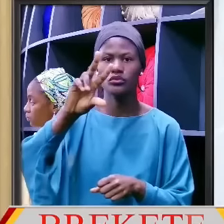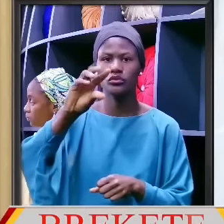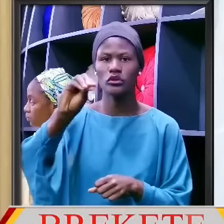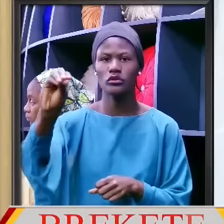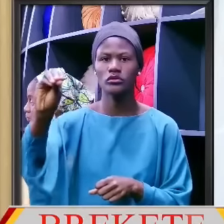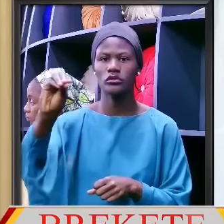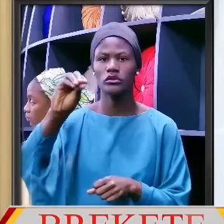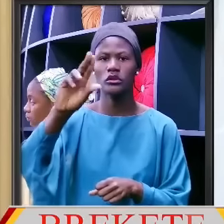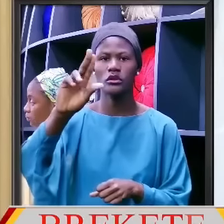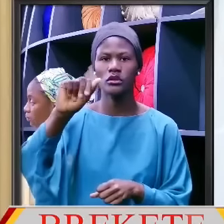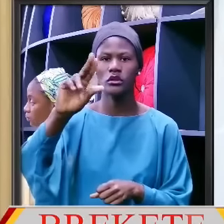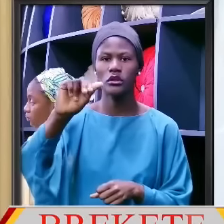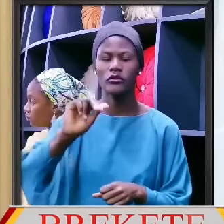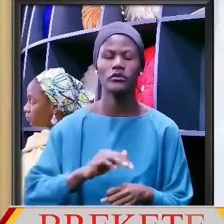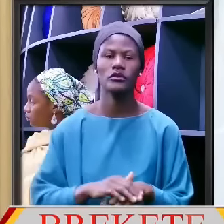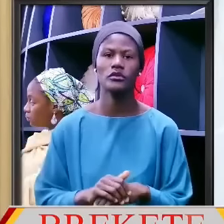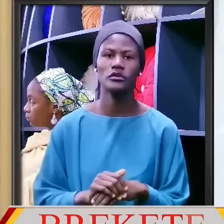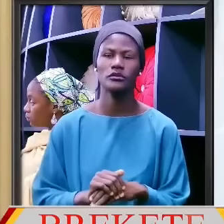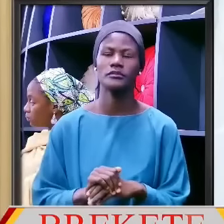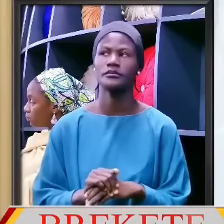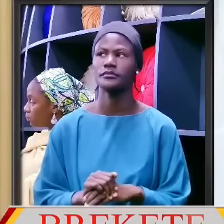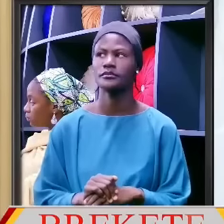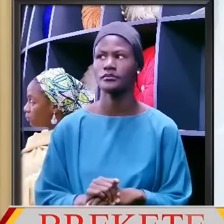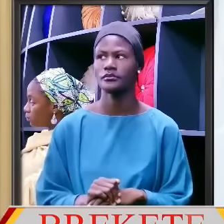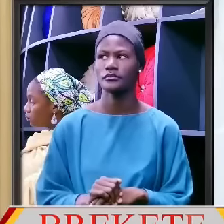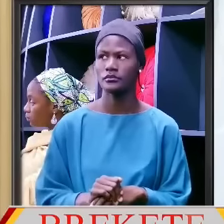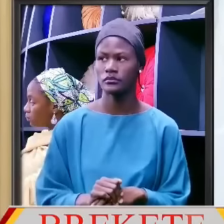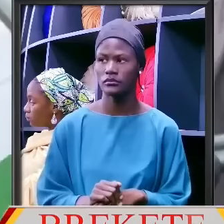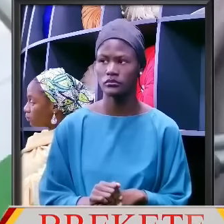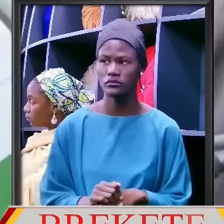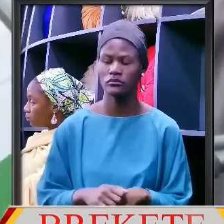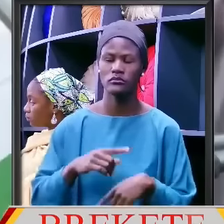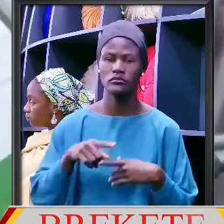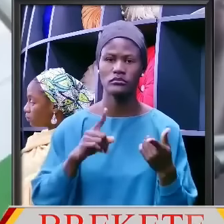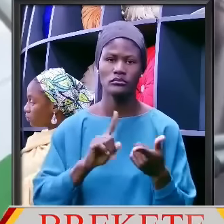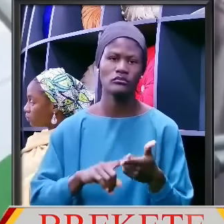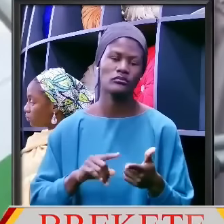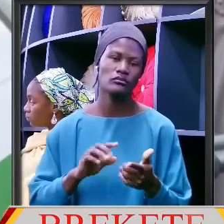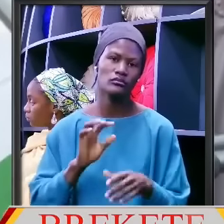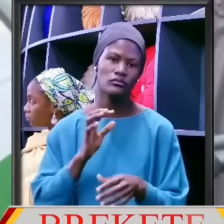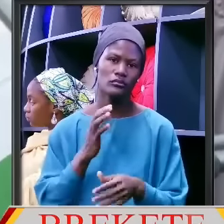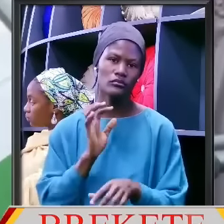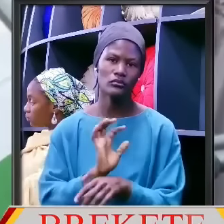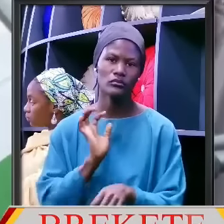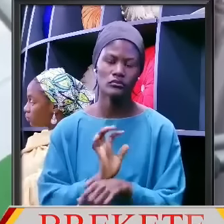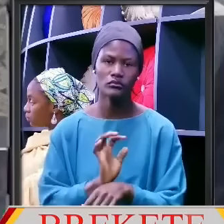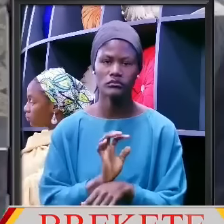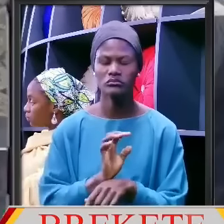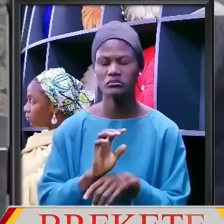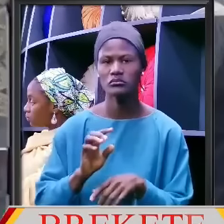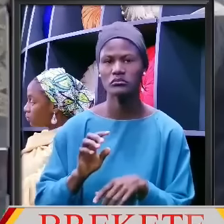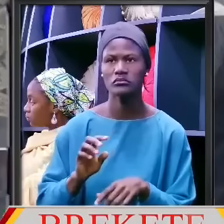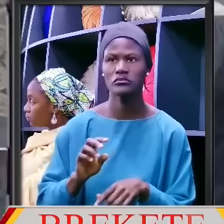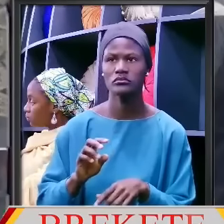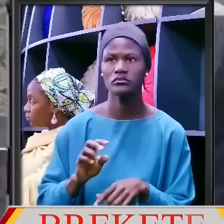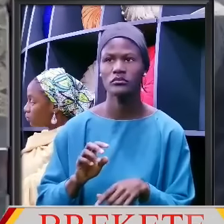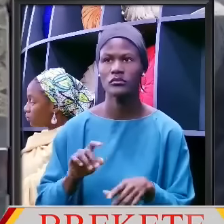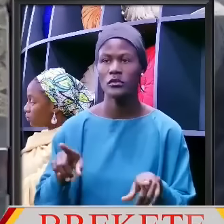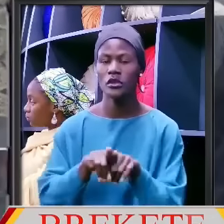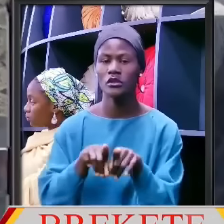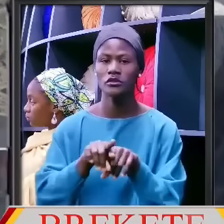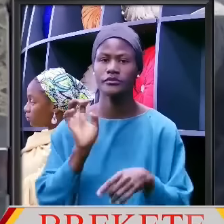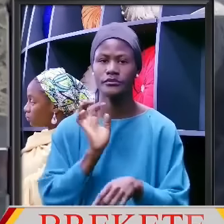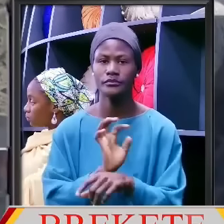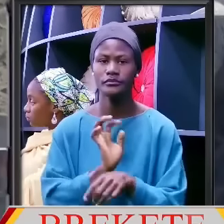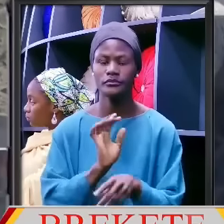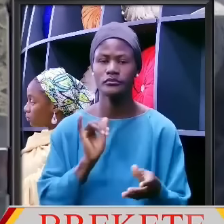as you can't come village, what thing can happen? Then I go to the church as normal church service. The same church where you